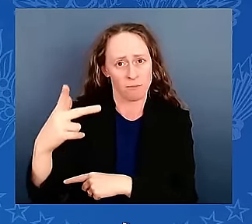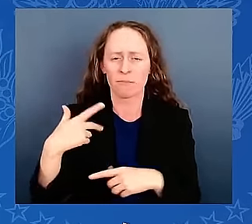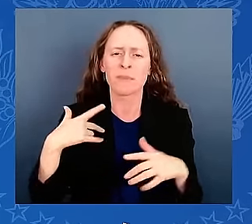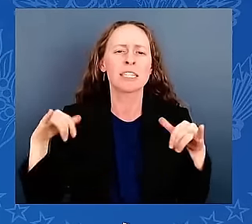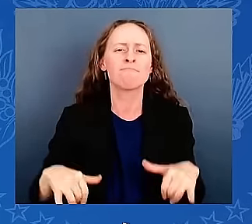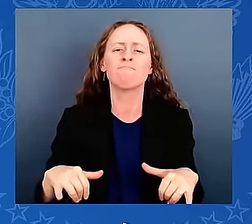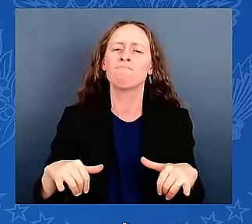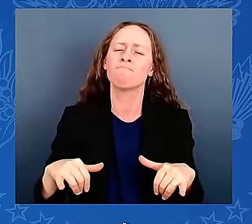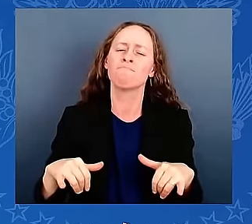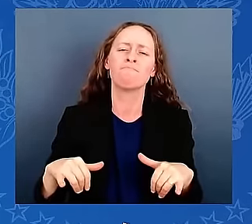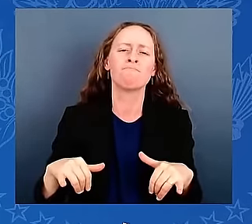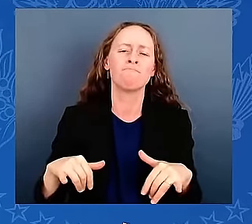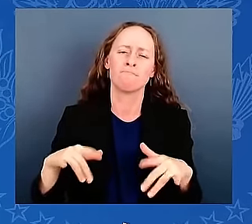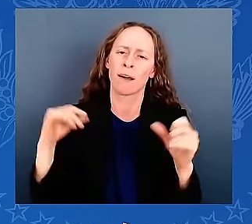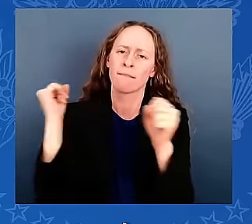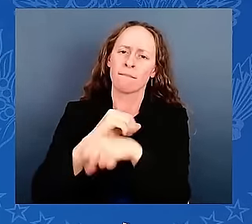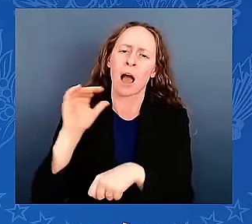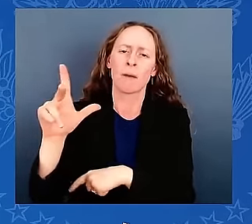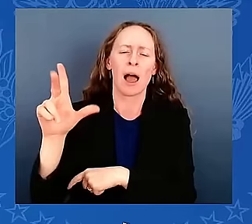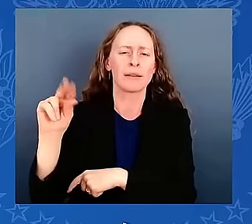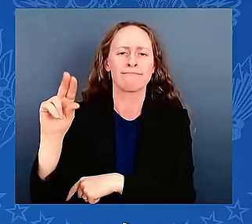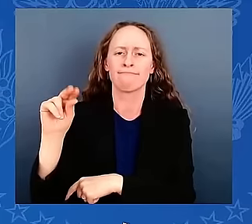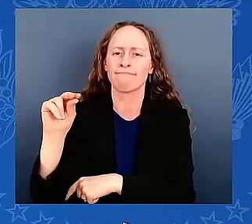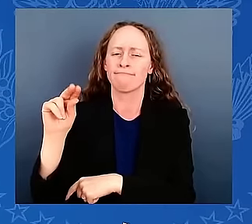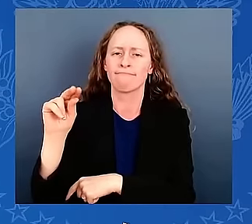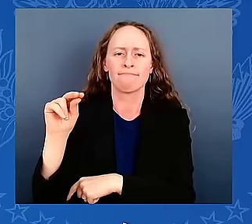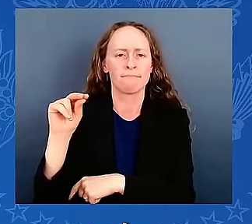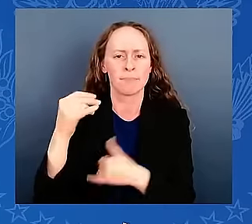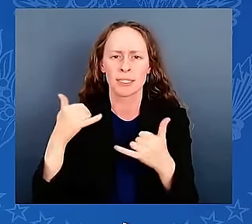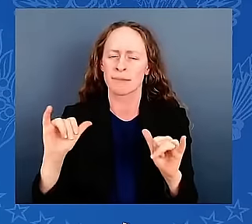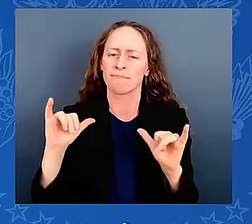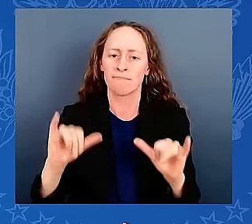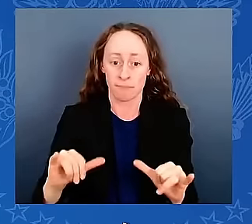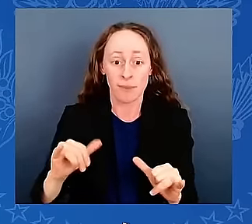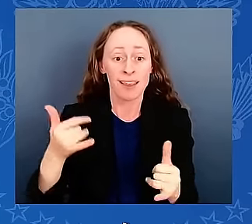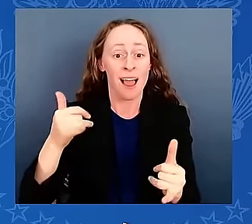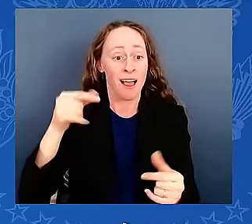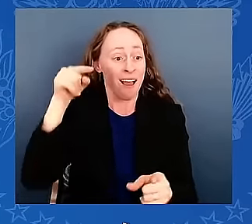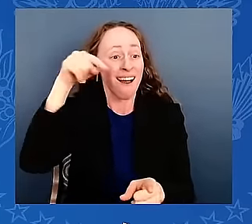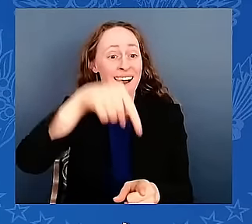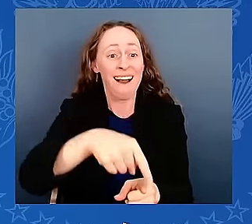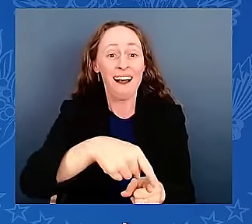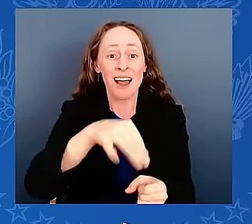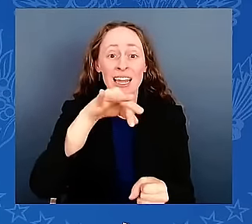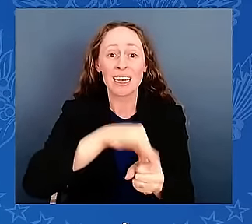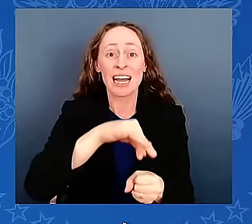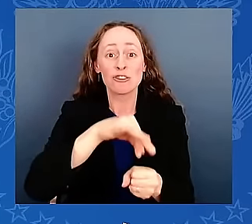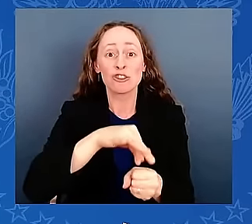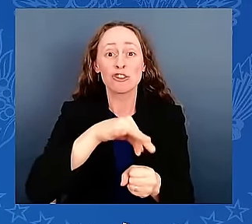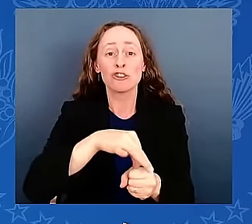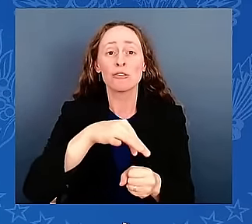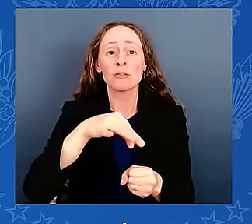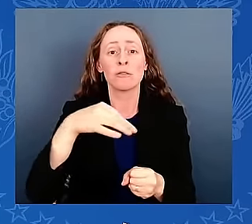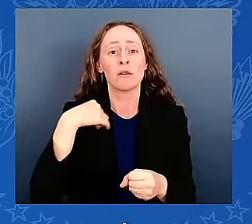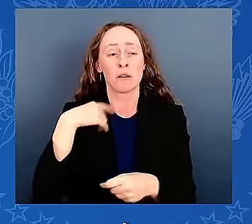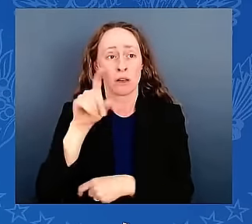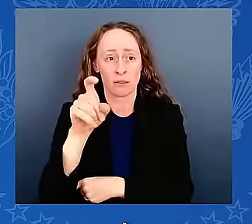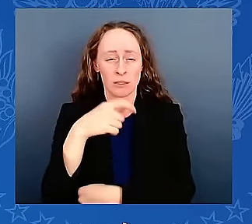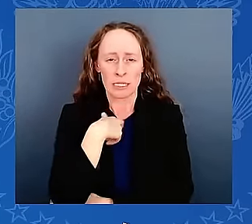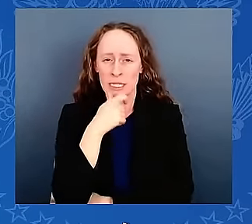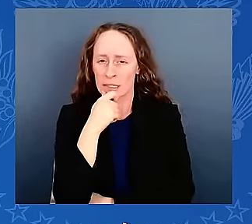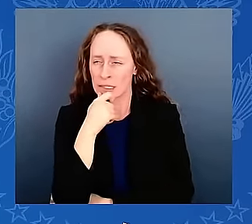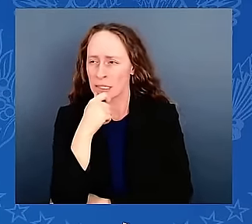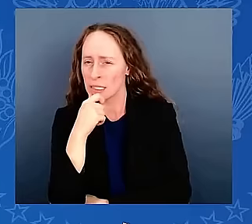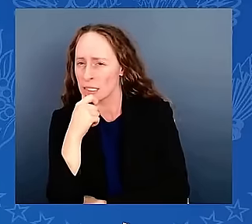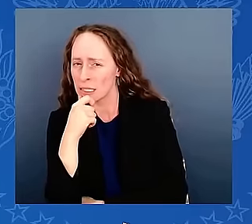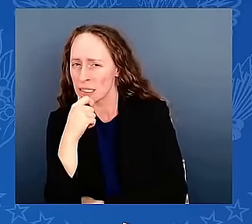This election is not about candidate A versus candidate B or political party A or political